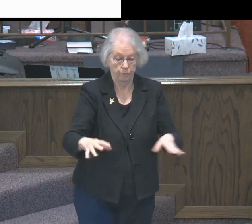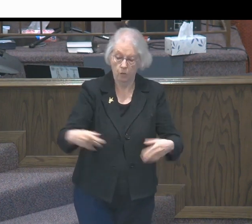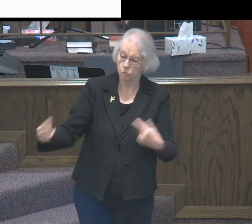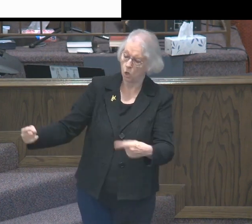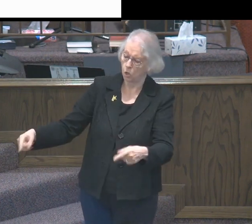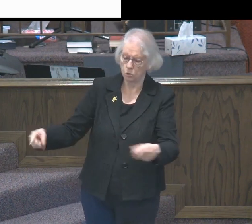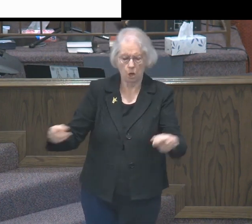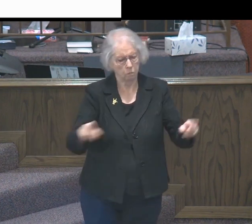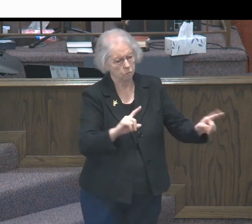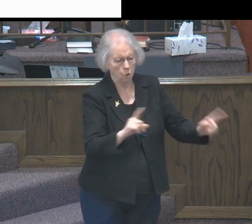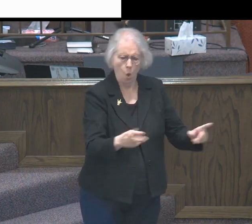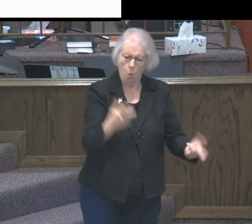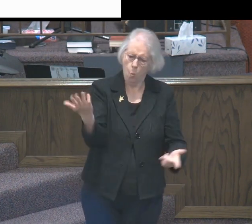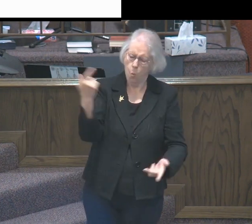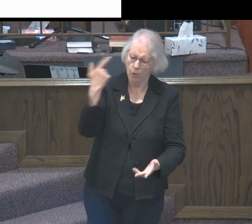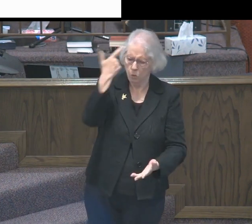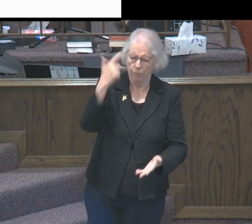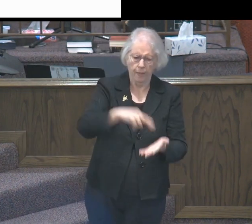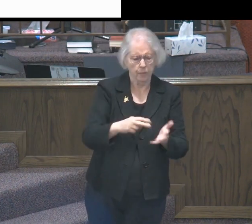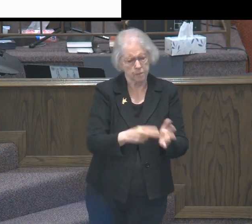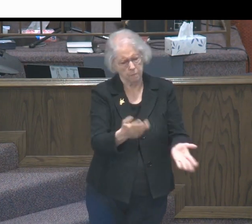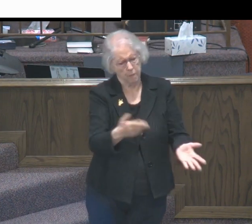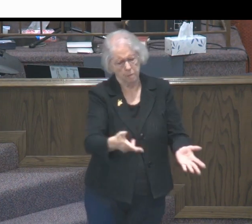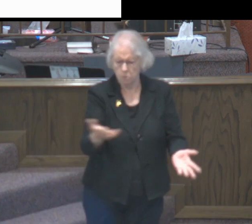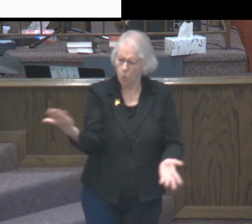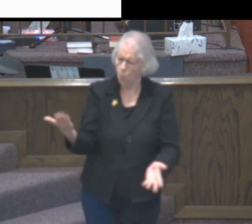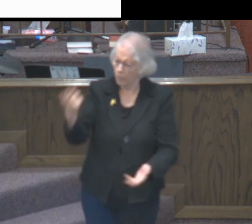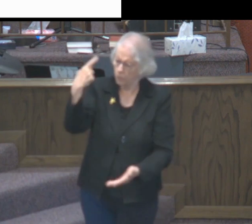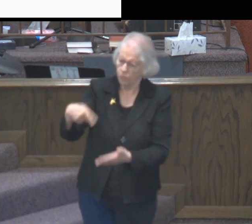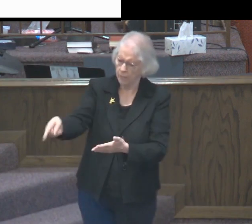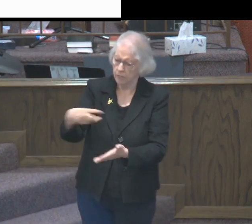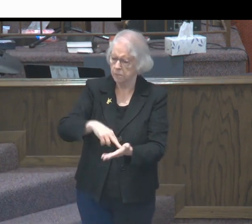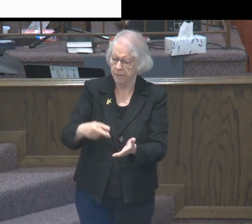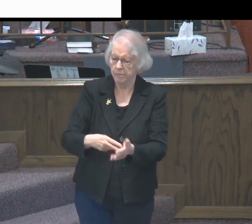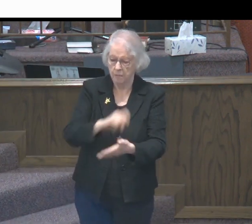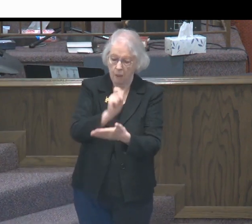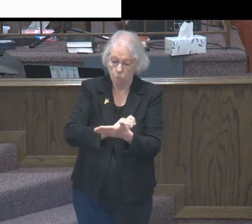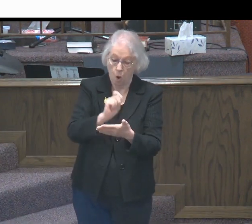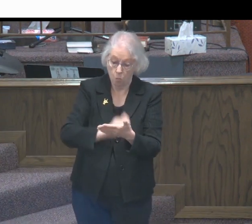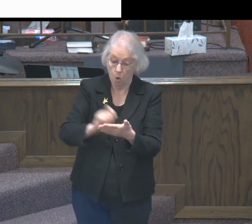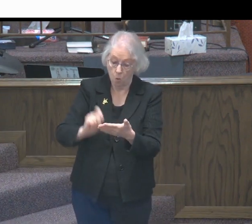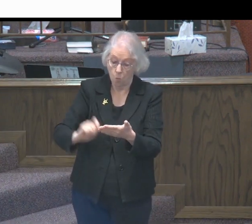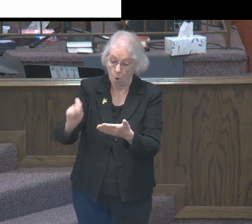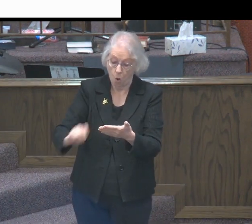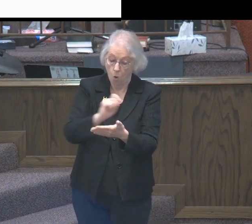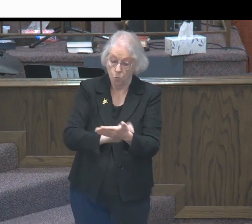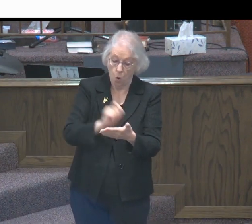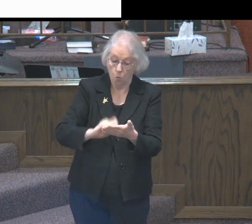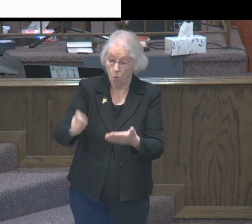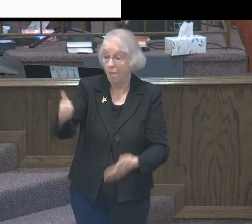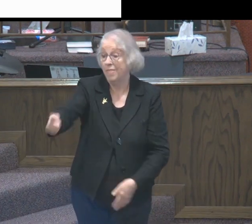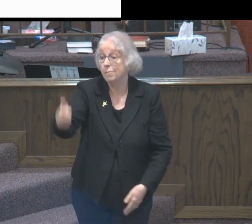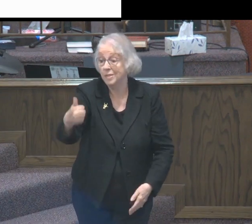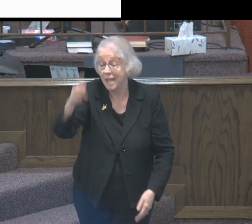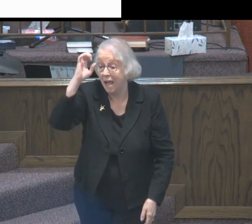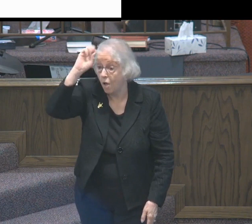invalidated the law itself in their mind, made disregarding God's law the right thing